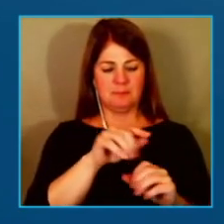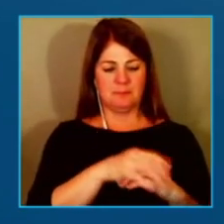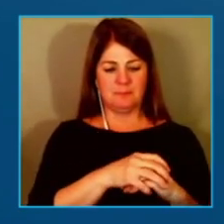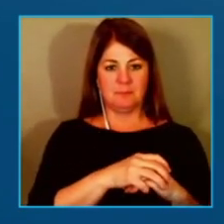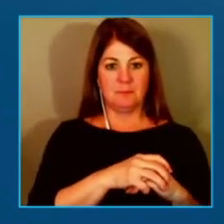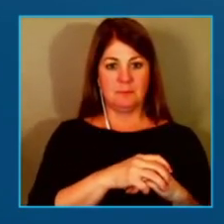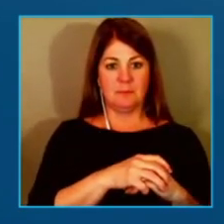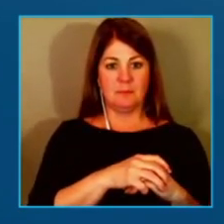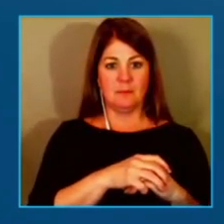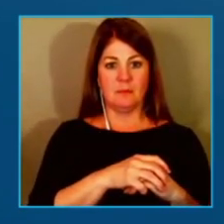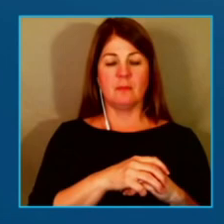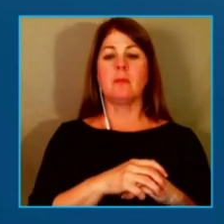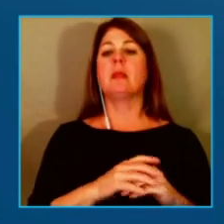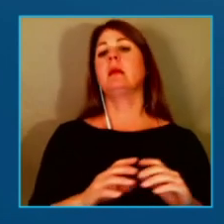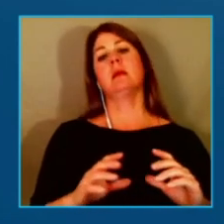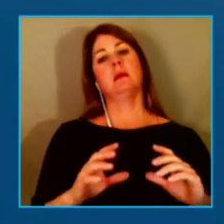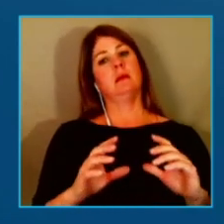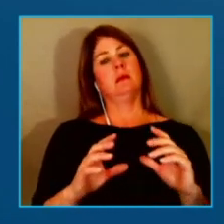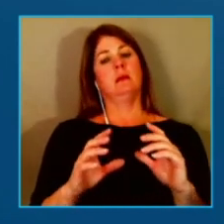meeting provision,